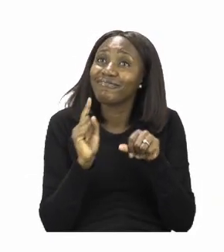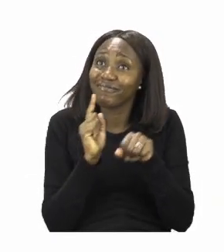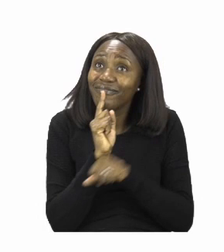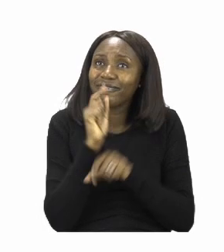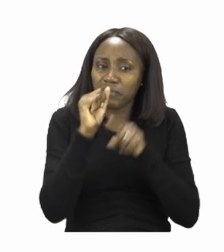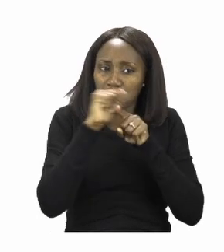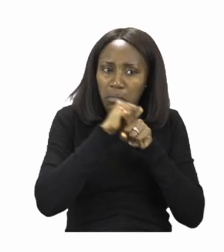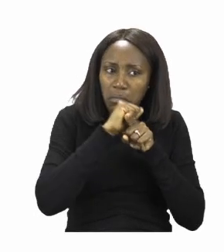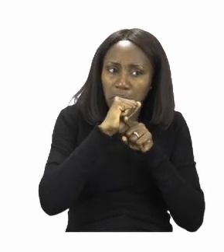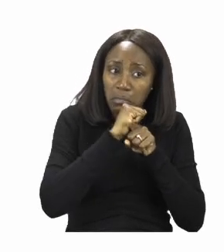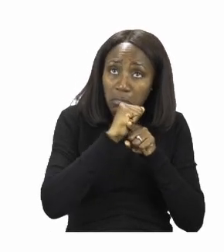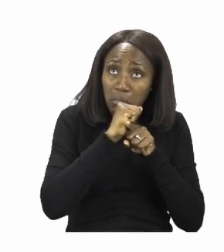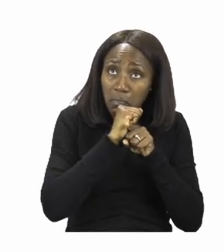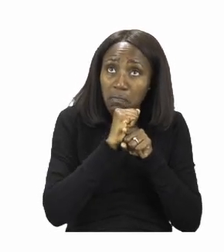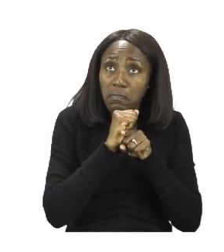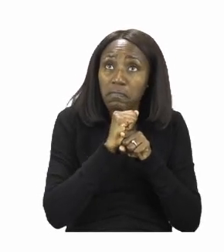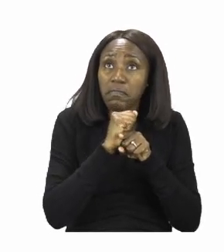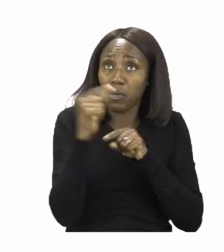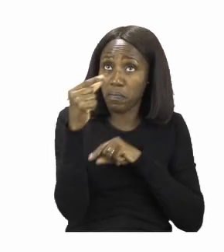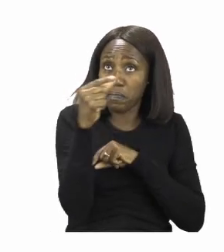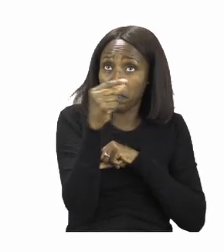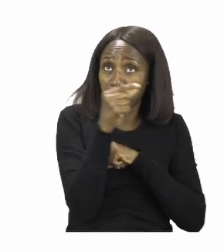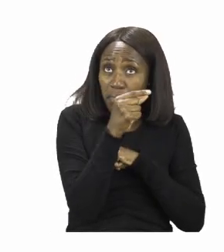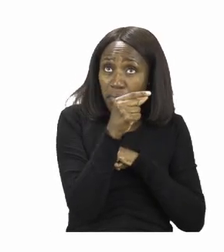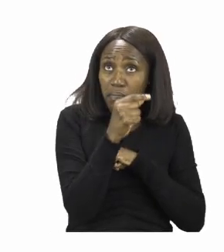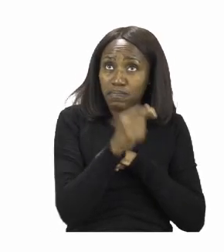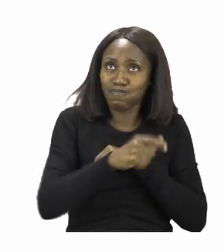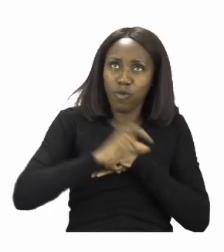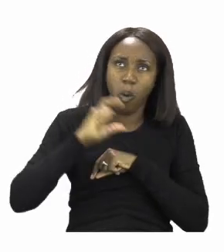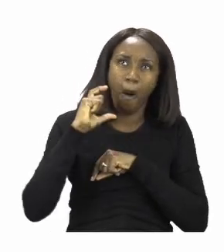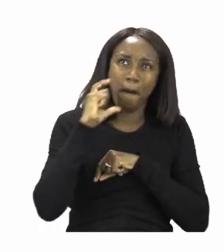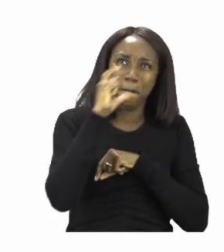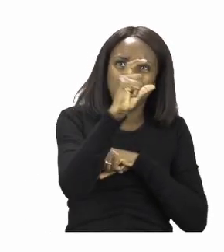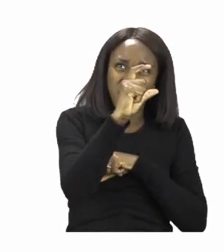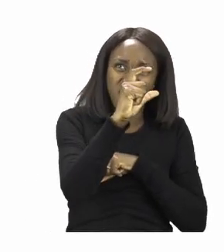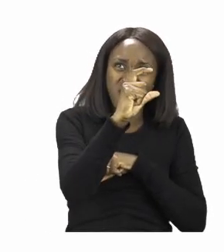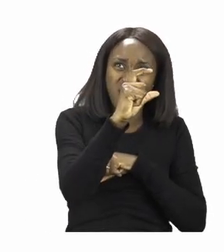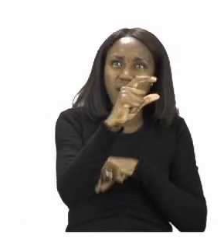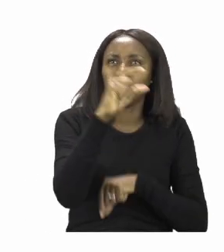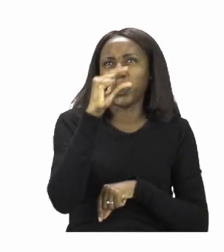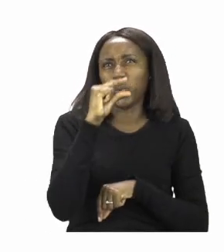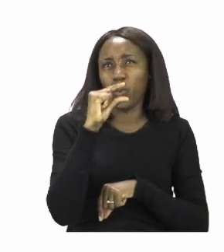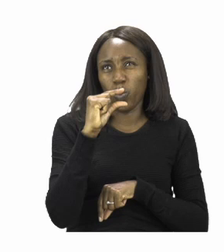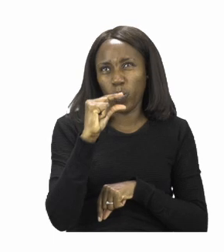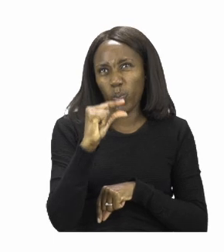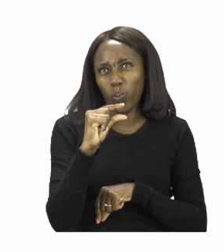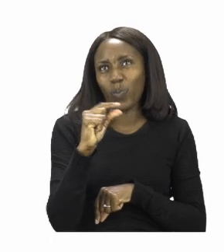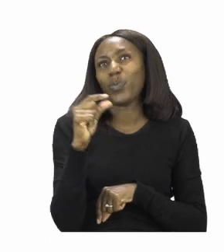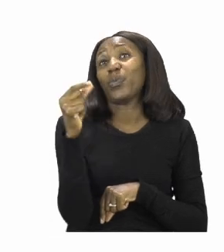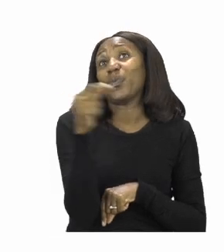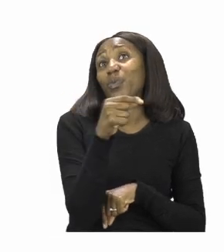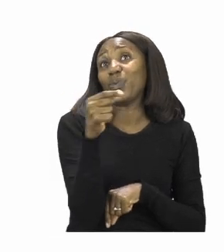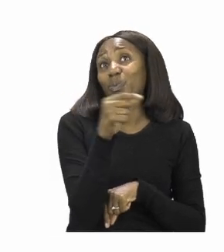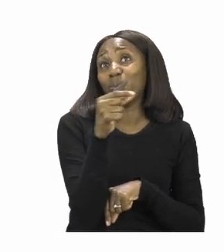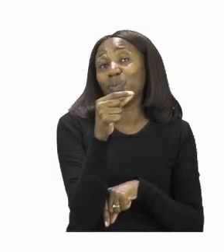the sound G, the capital letter G, and the small letter